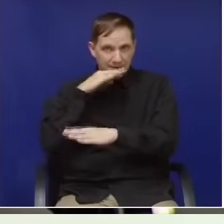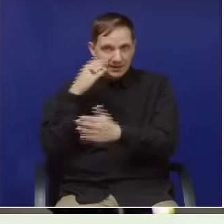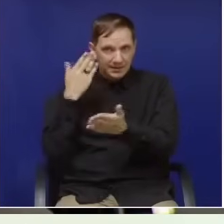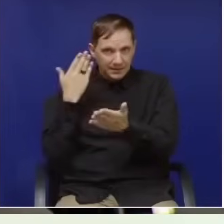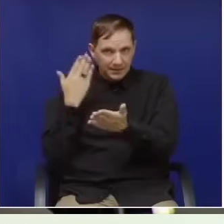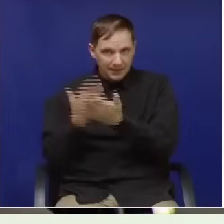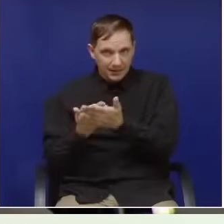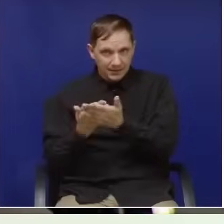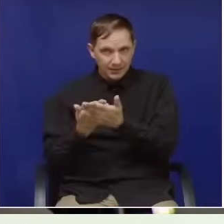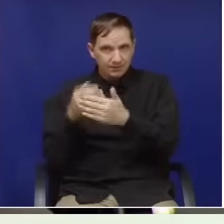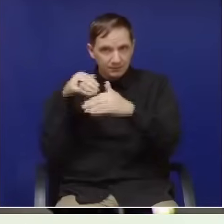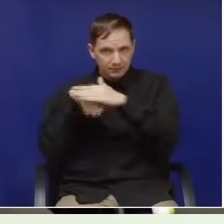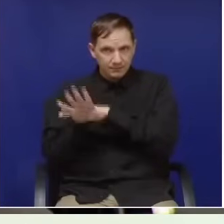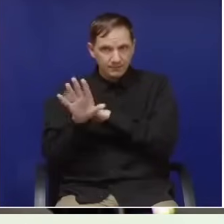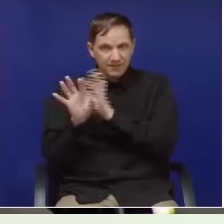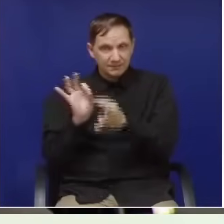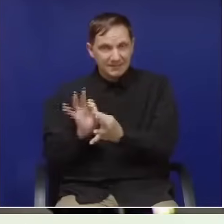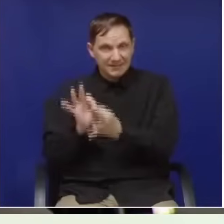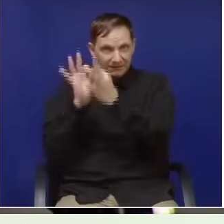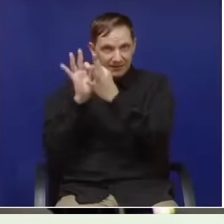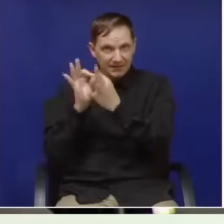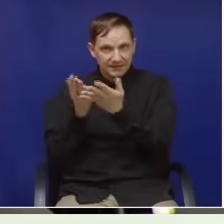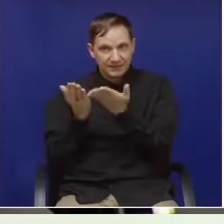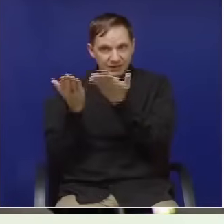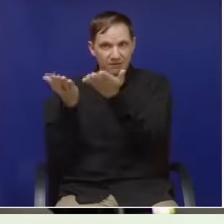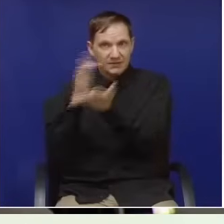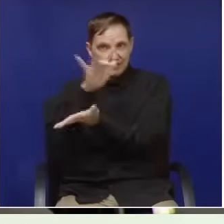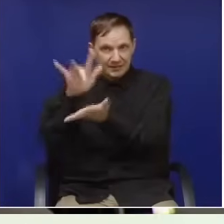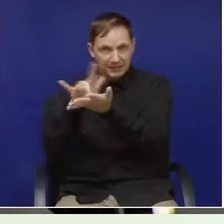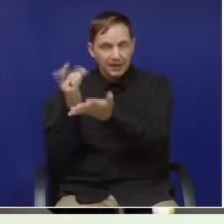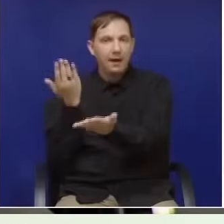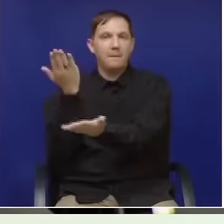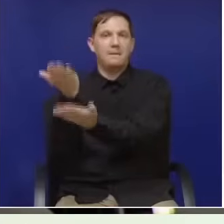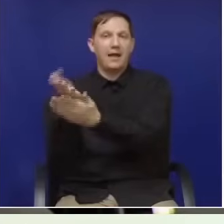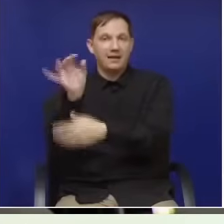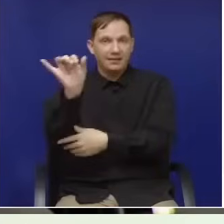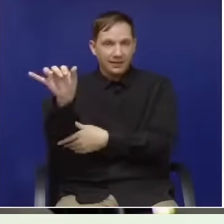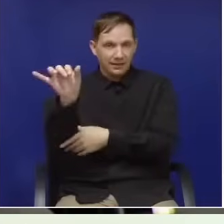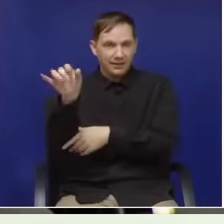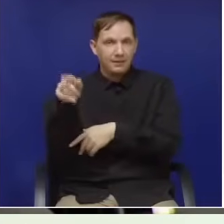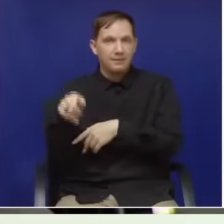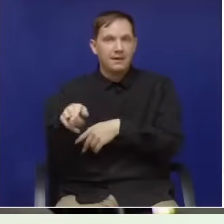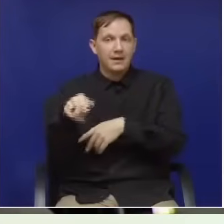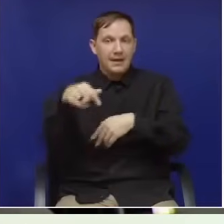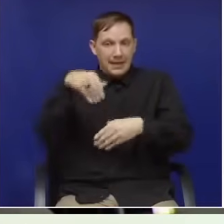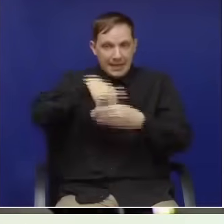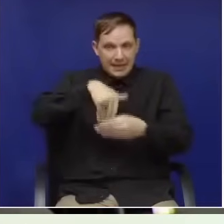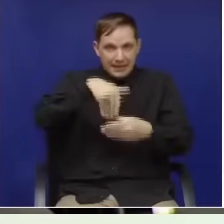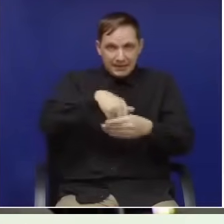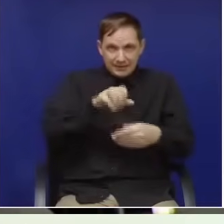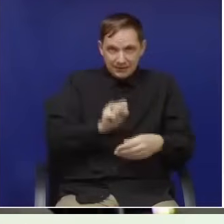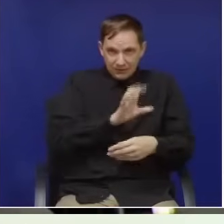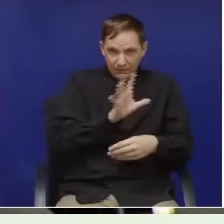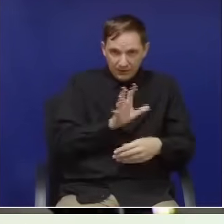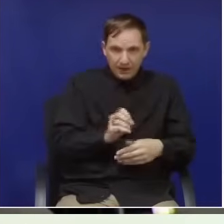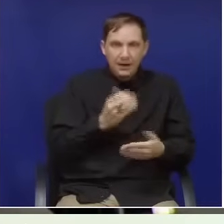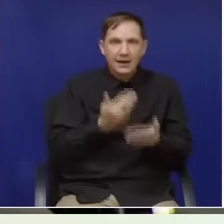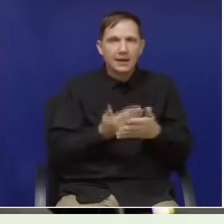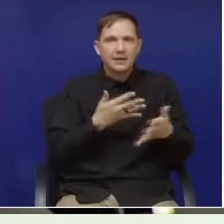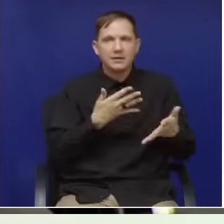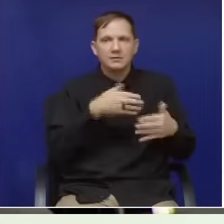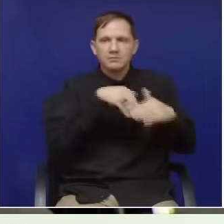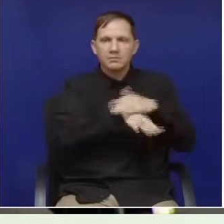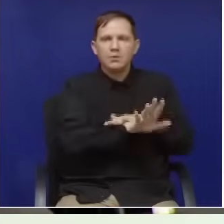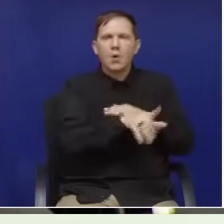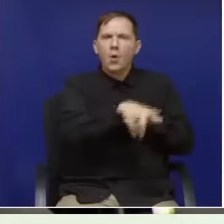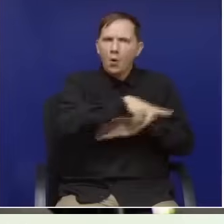this dedicated service center to lodge your application. What it means for South Africans in country is that you're able to go to your